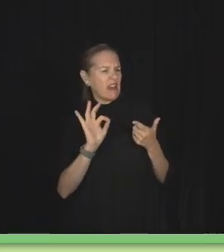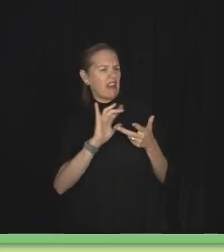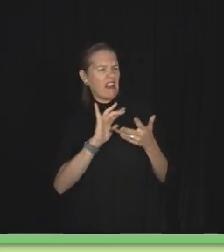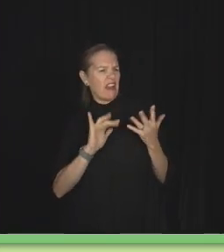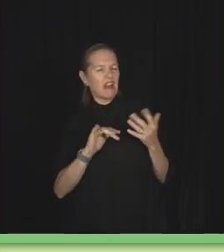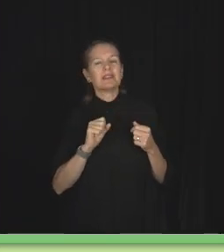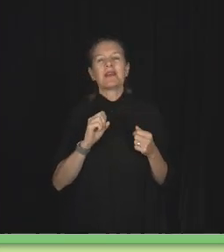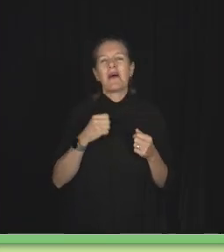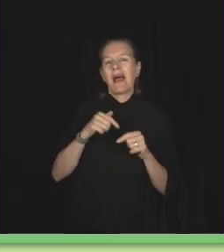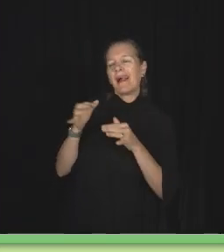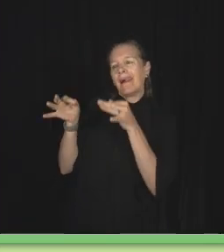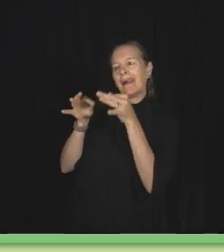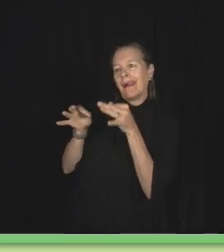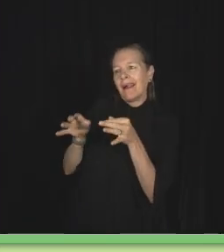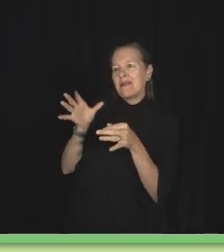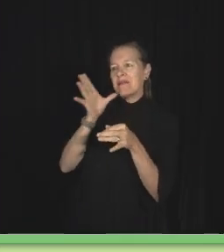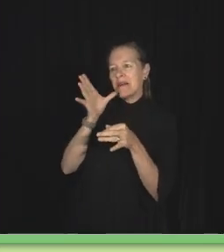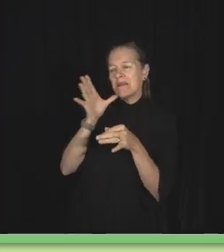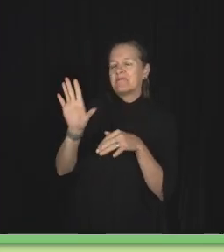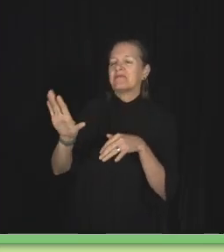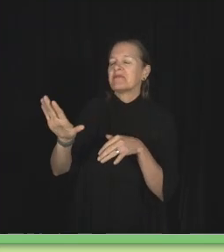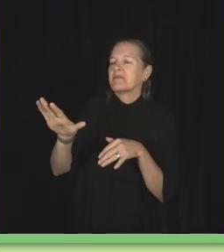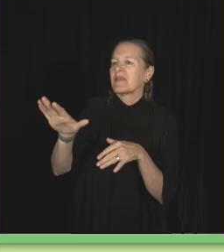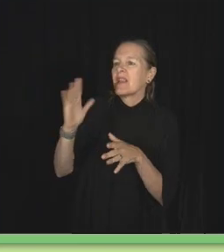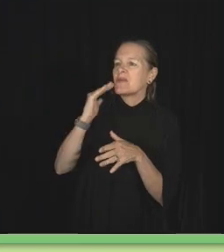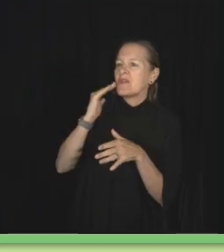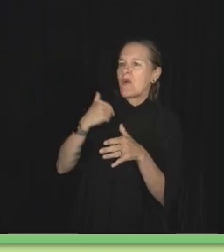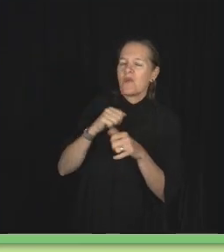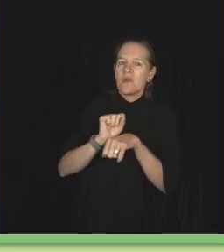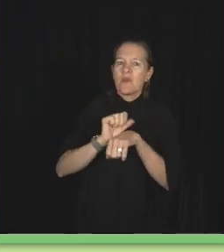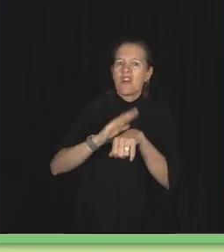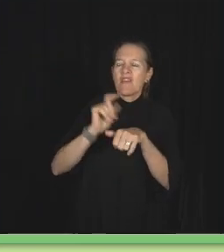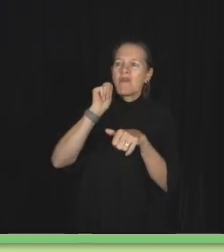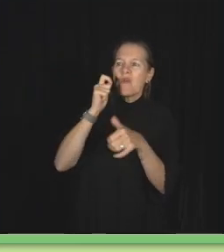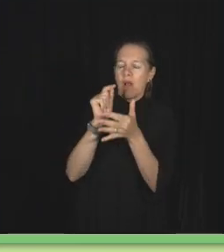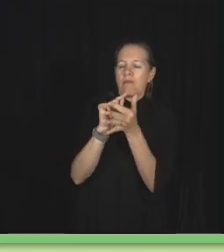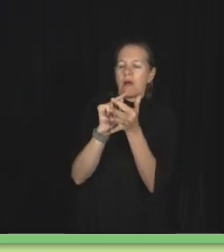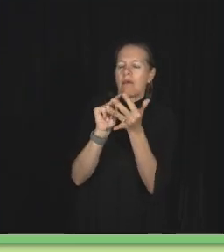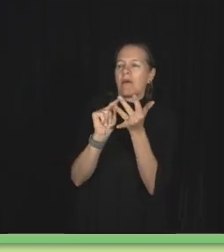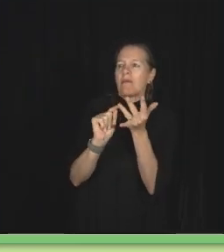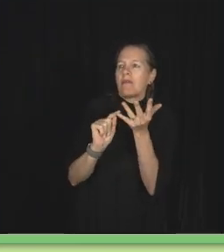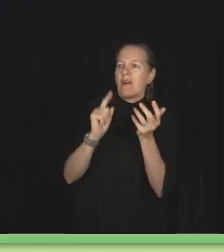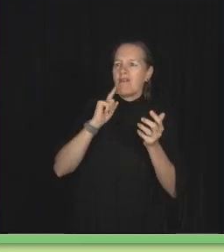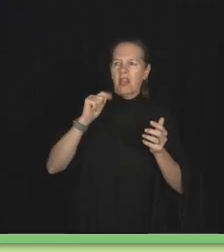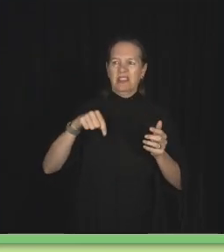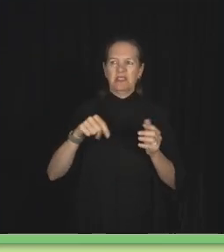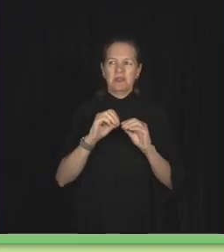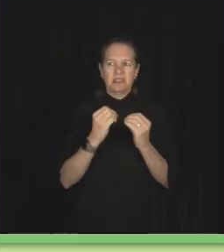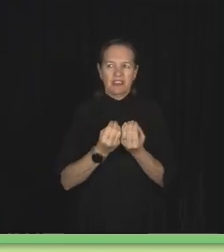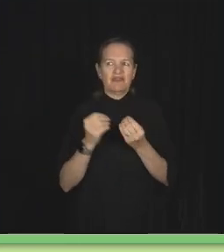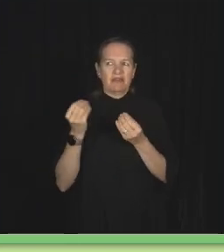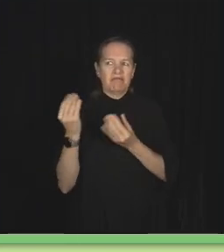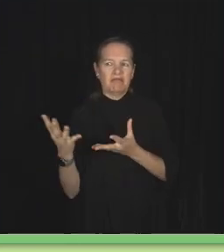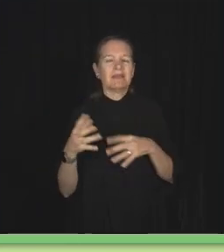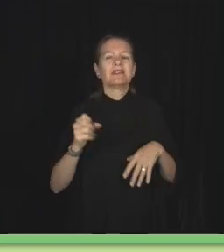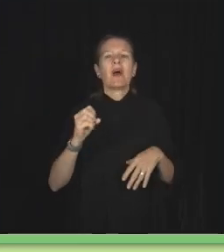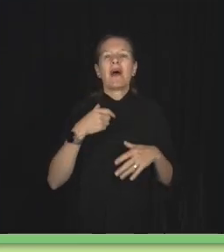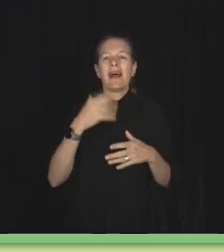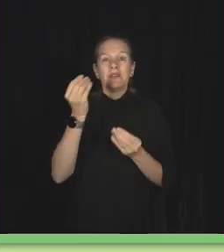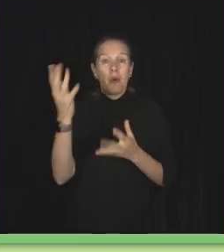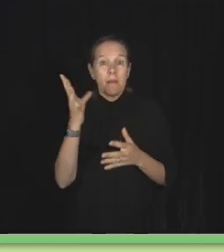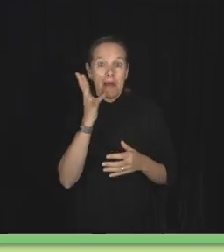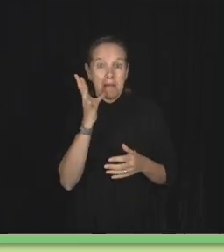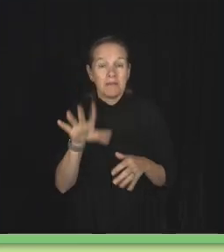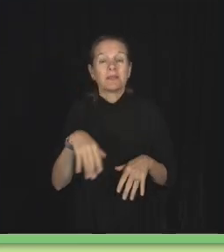was trying to tell her a story of all the cool stuff that we work on in this organization, right? And so I was basically telling her before I was coming to